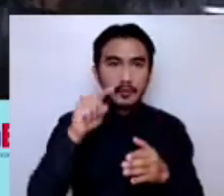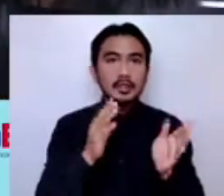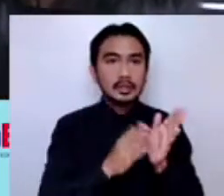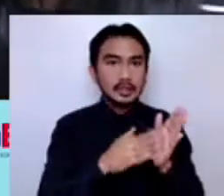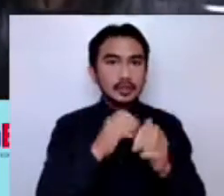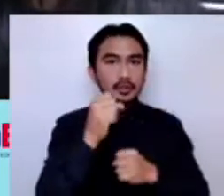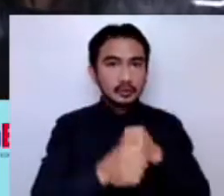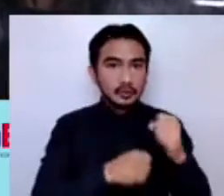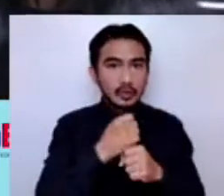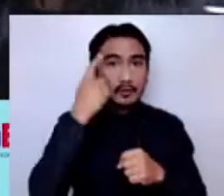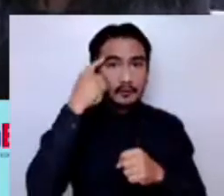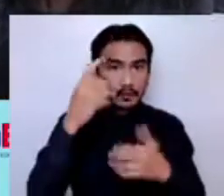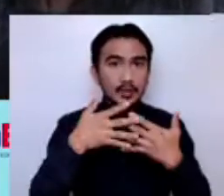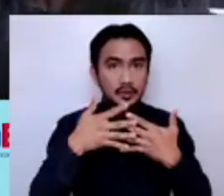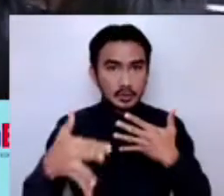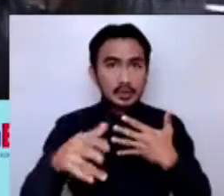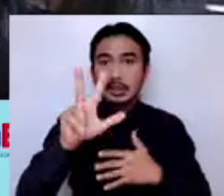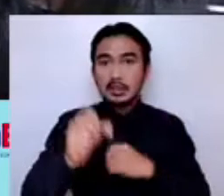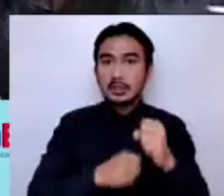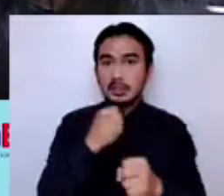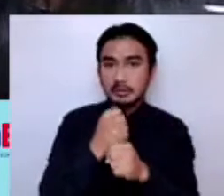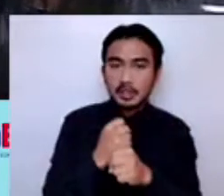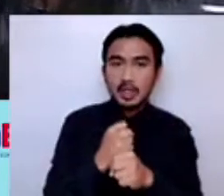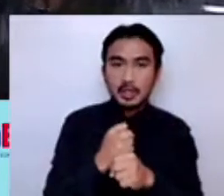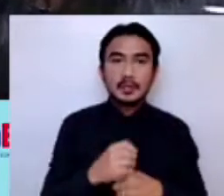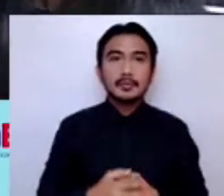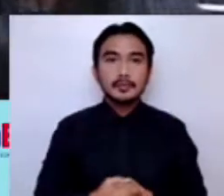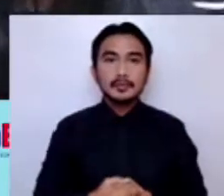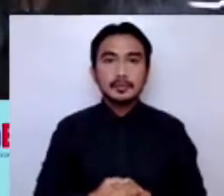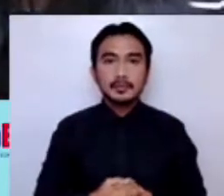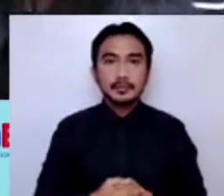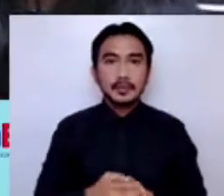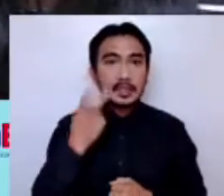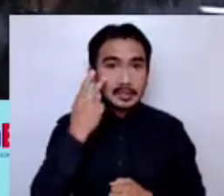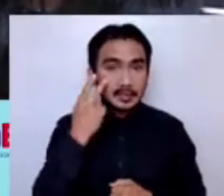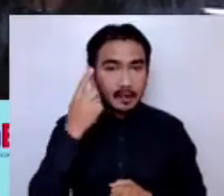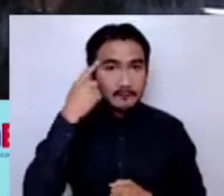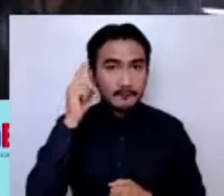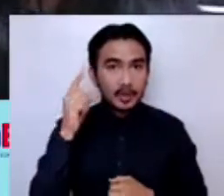3 years or 3 cycles. So watch out for our succeeding